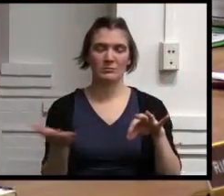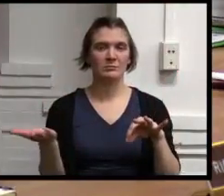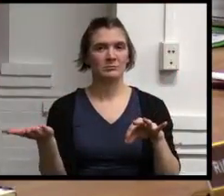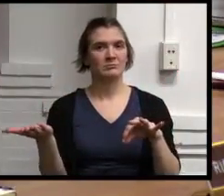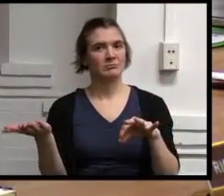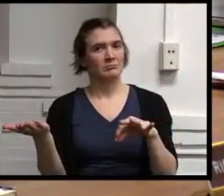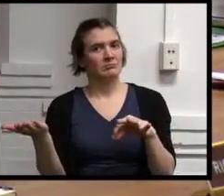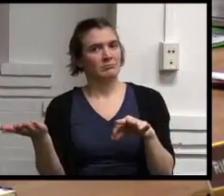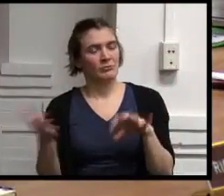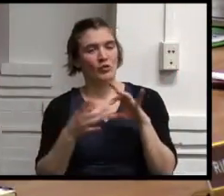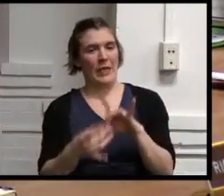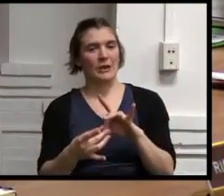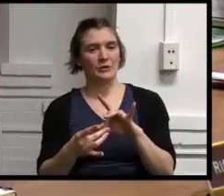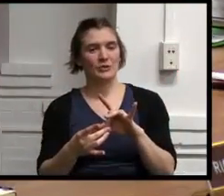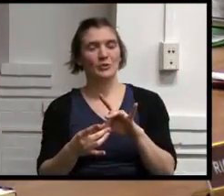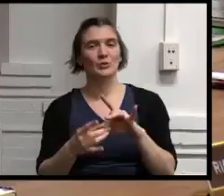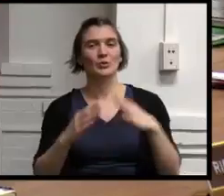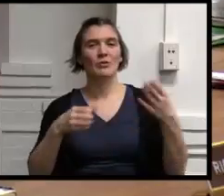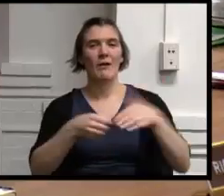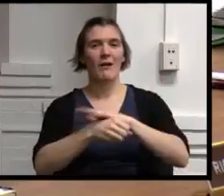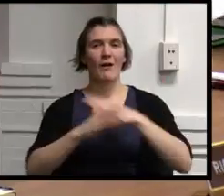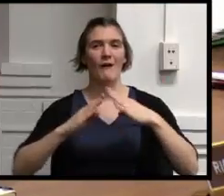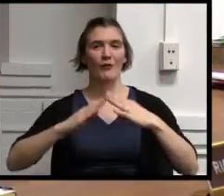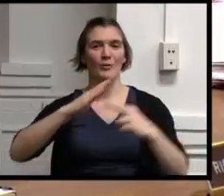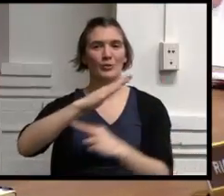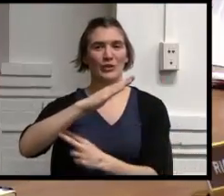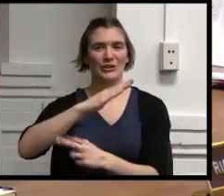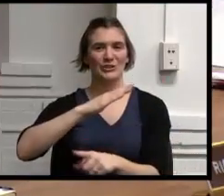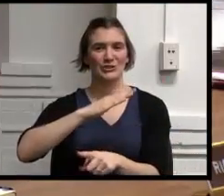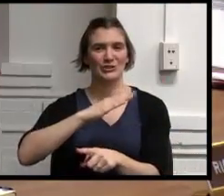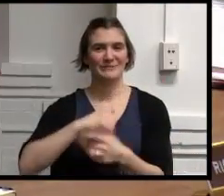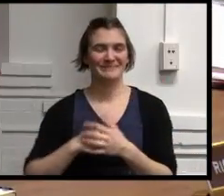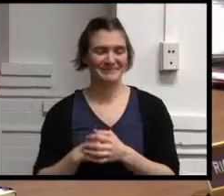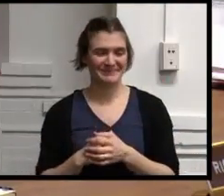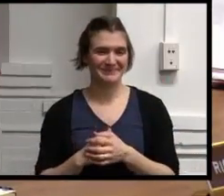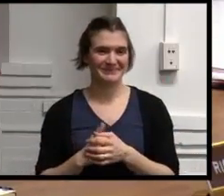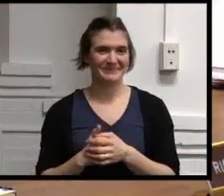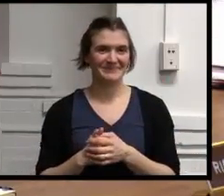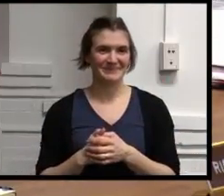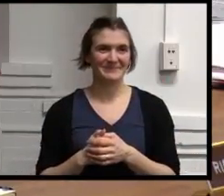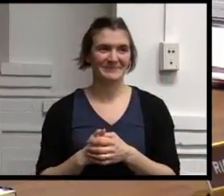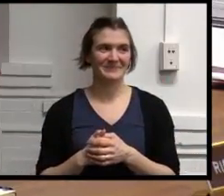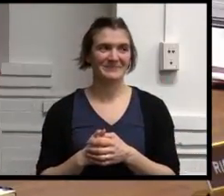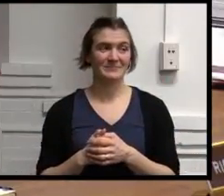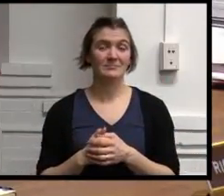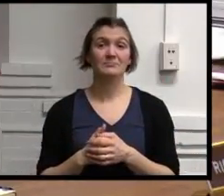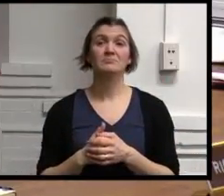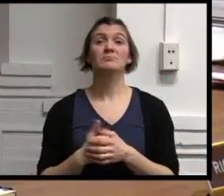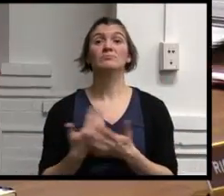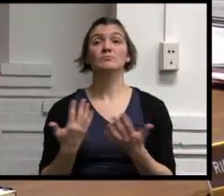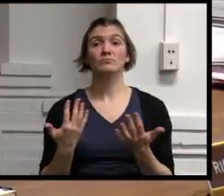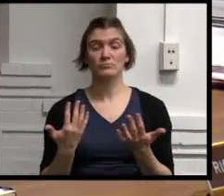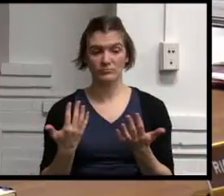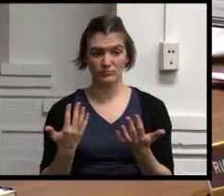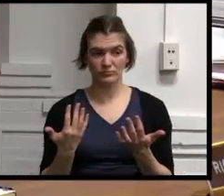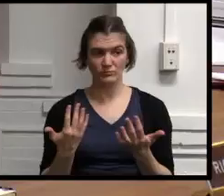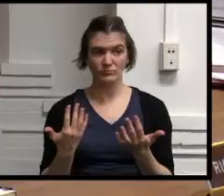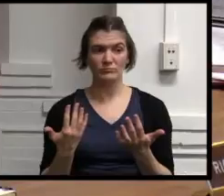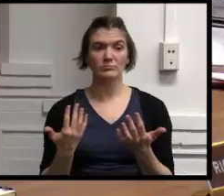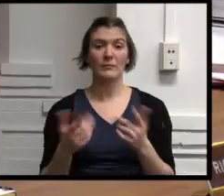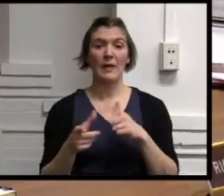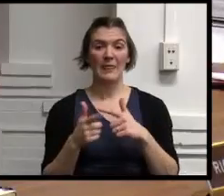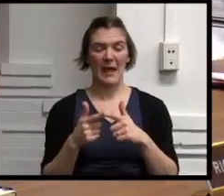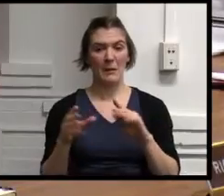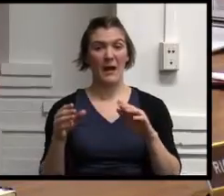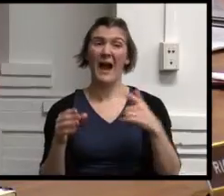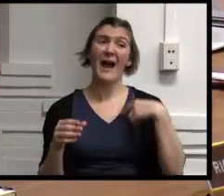the Creamery Bridge. And I think it would go a long way to providing a